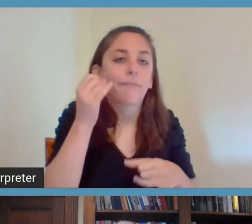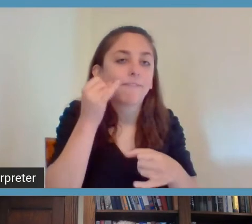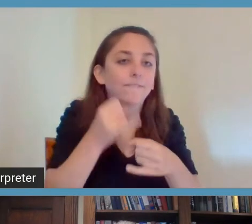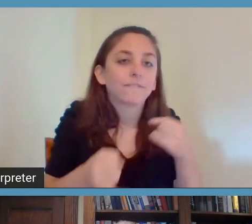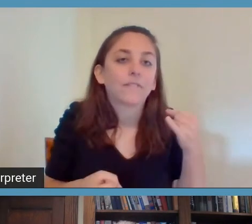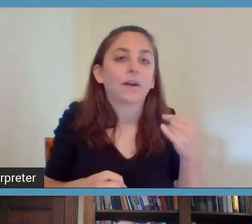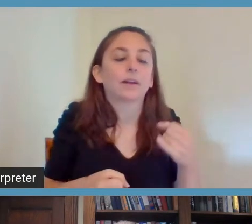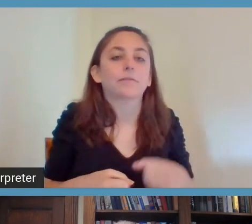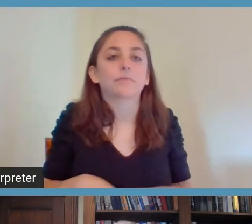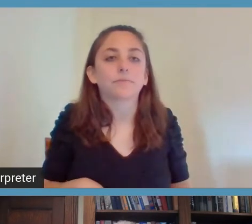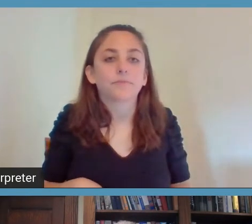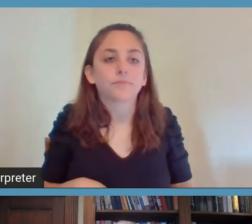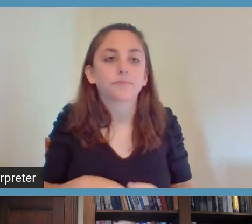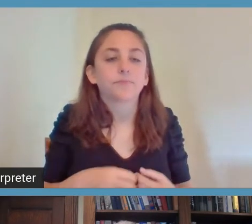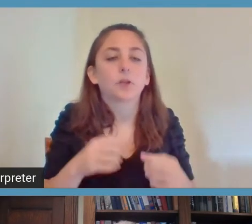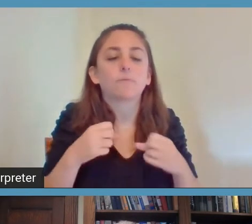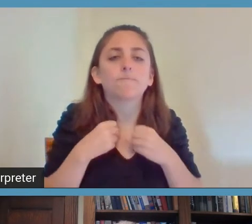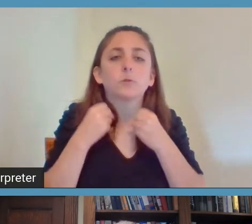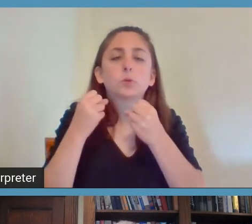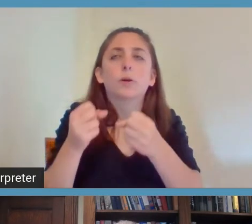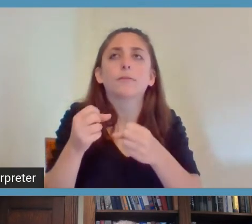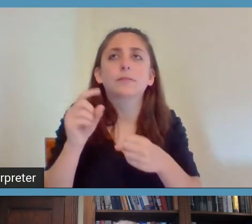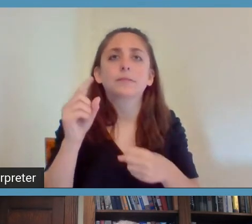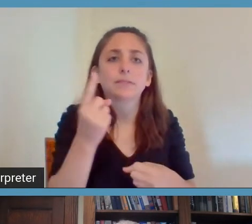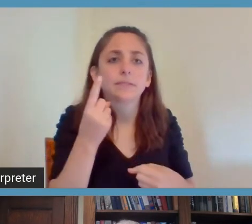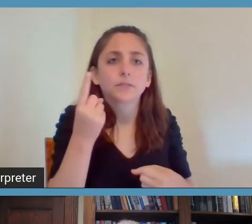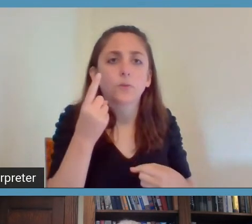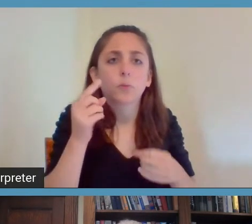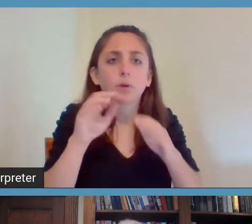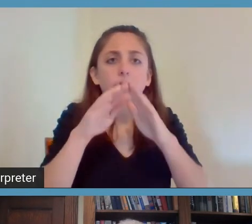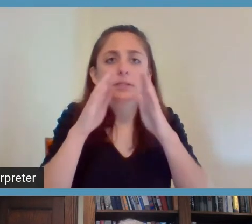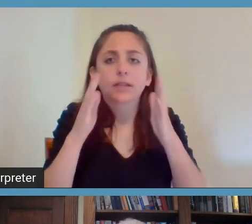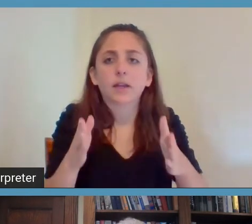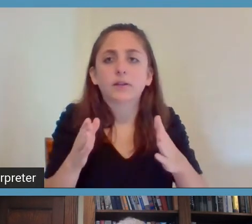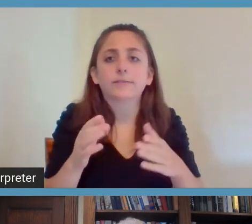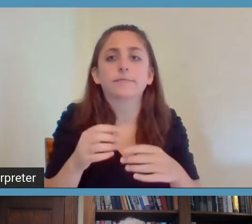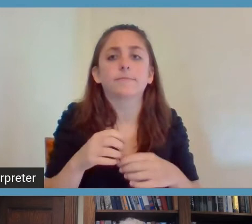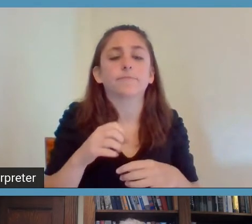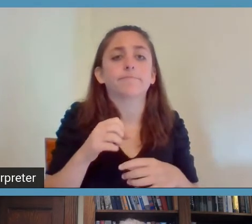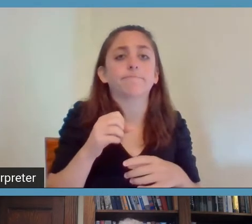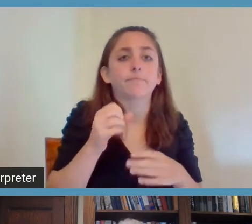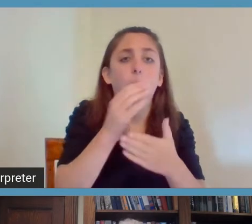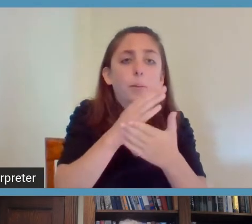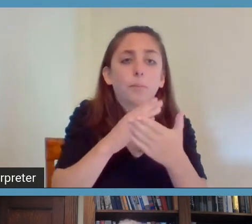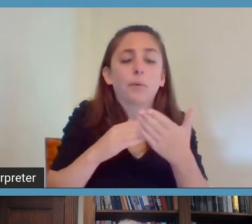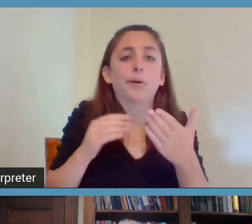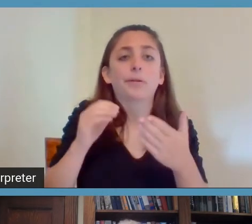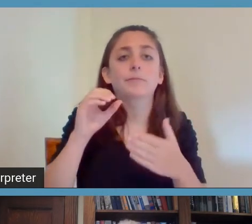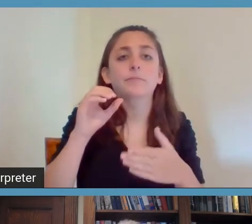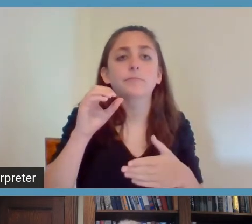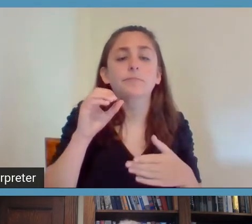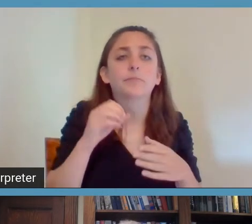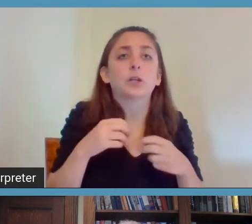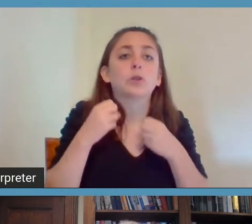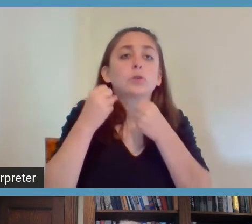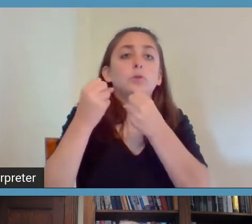driving to someone's house for that segment on Ron Squires. I drove to his mother's house, which is 2.5 hours